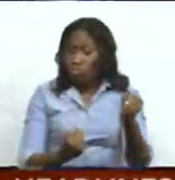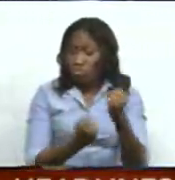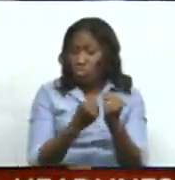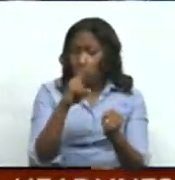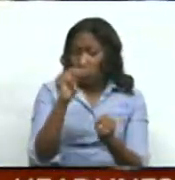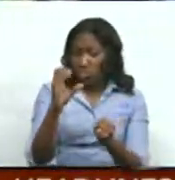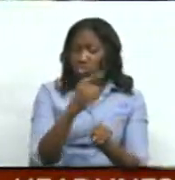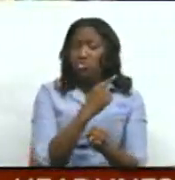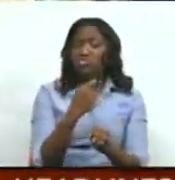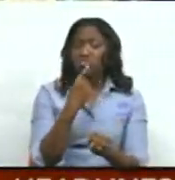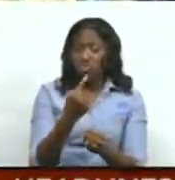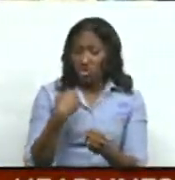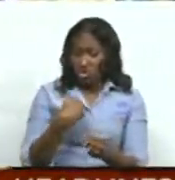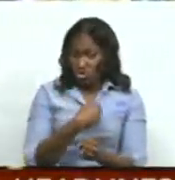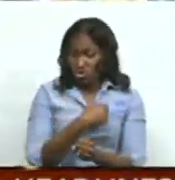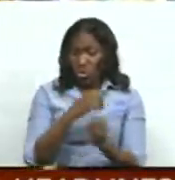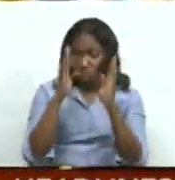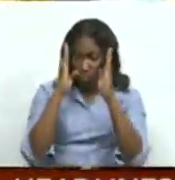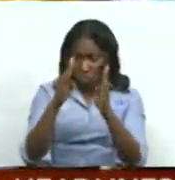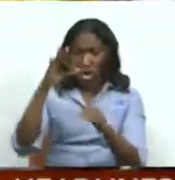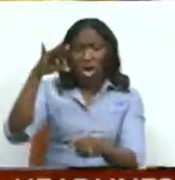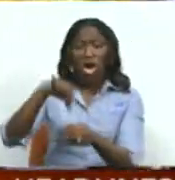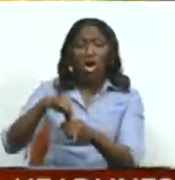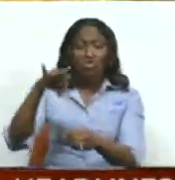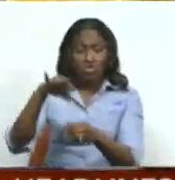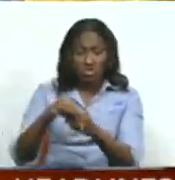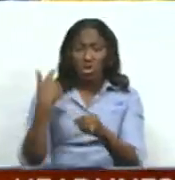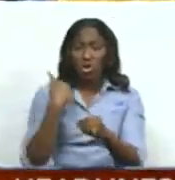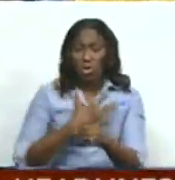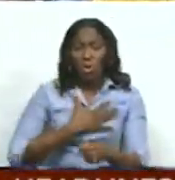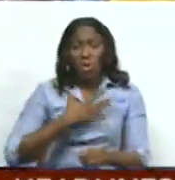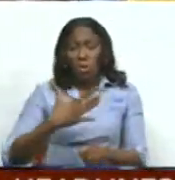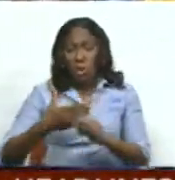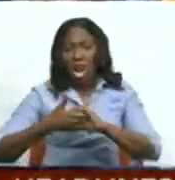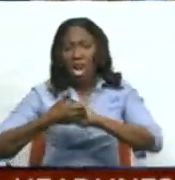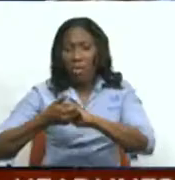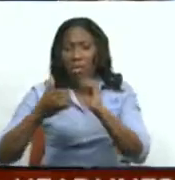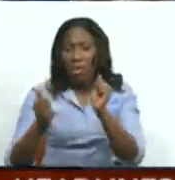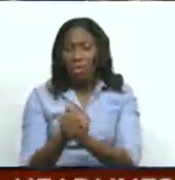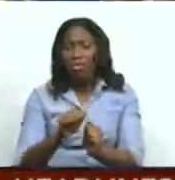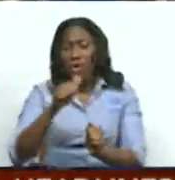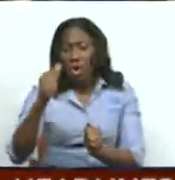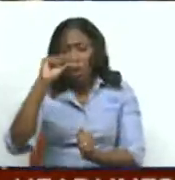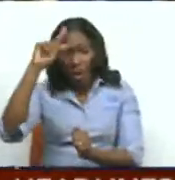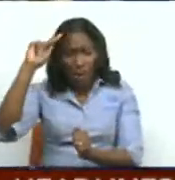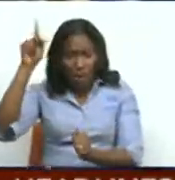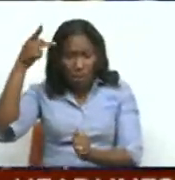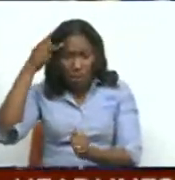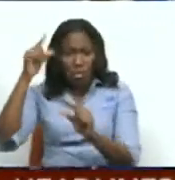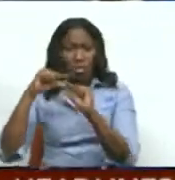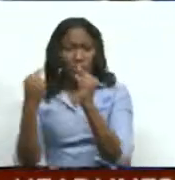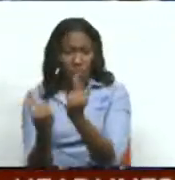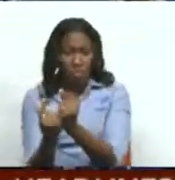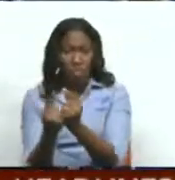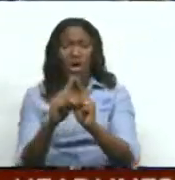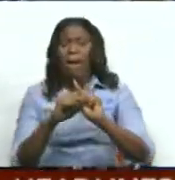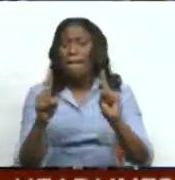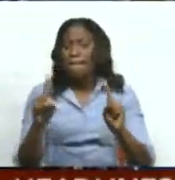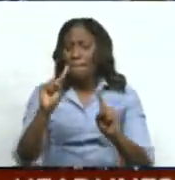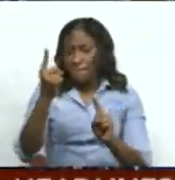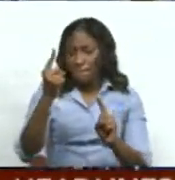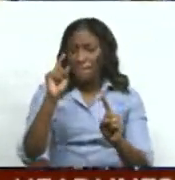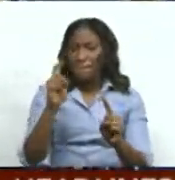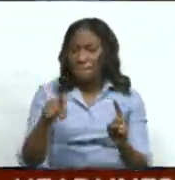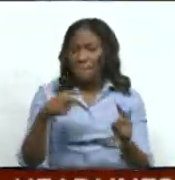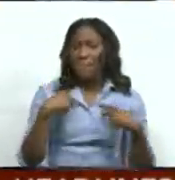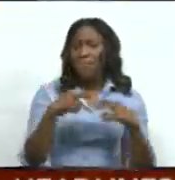mode, and she again reiterated the party's willingness to partner with other political parties. However, she laid down some ground rules. Prasad Bisesa said she